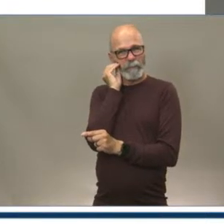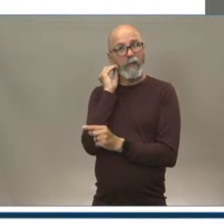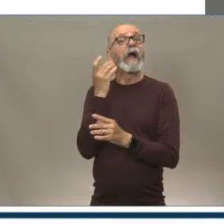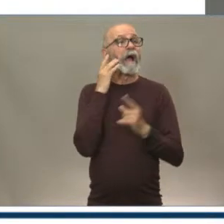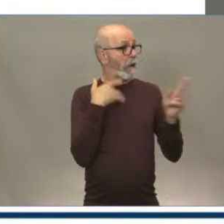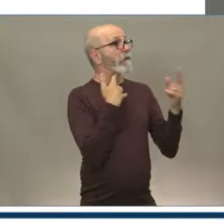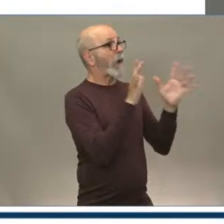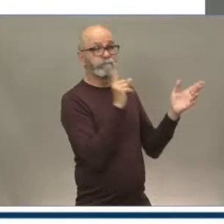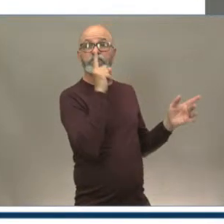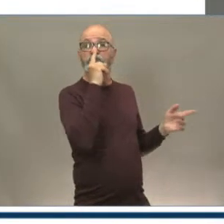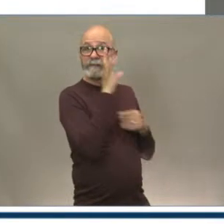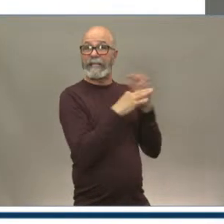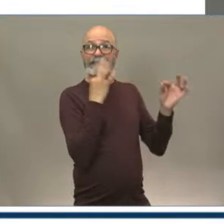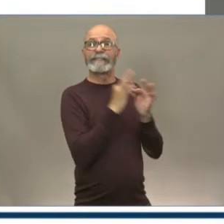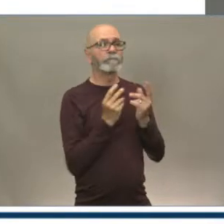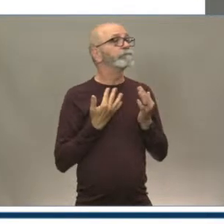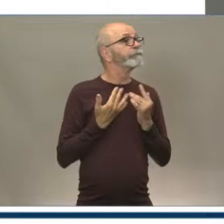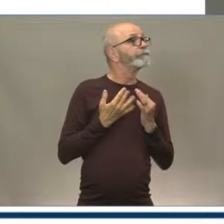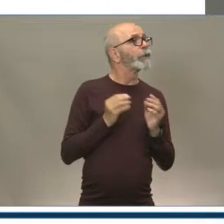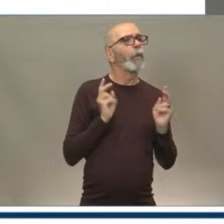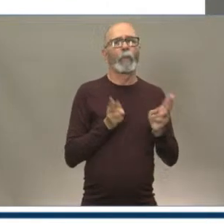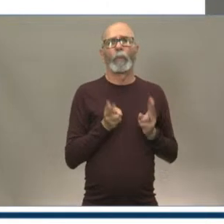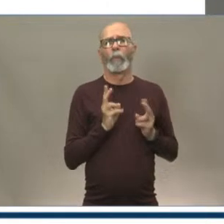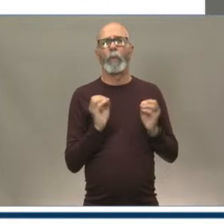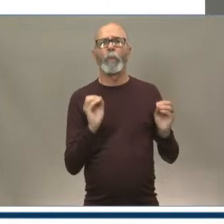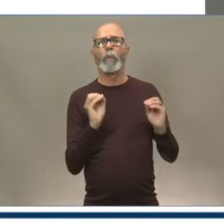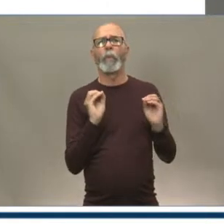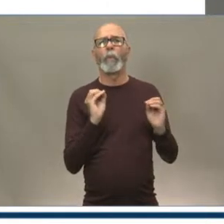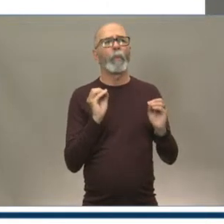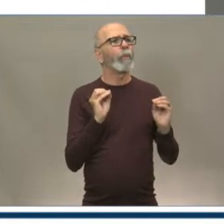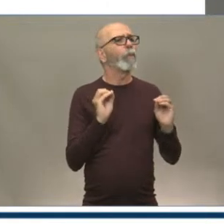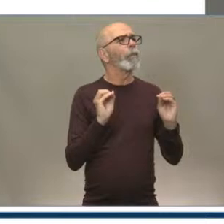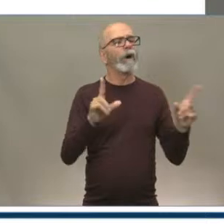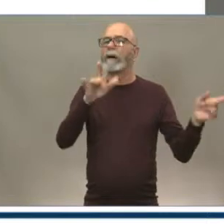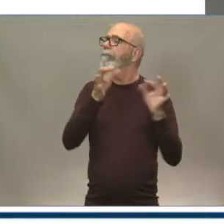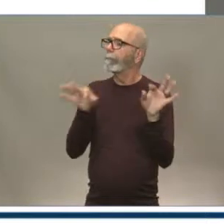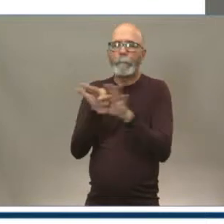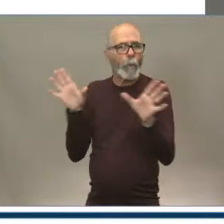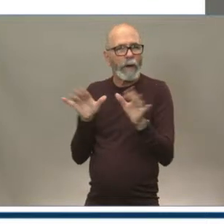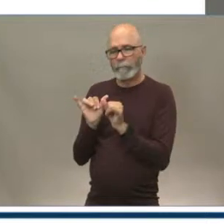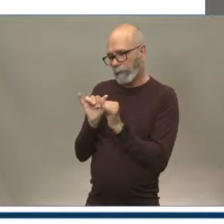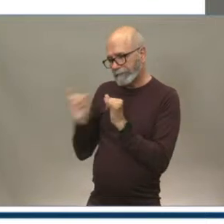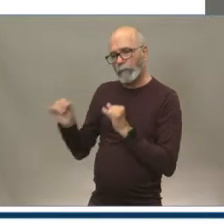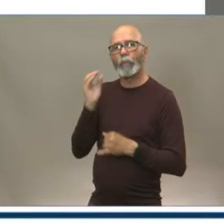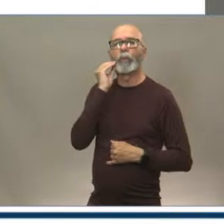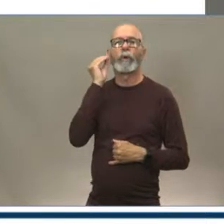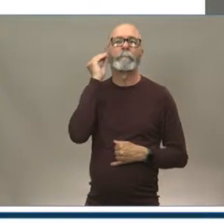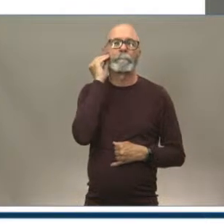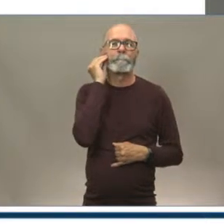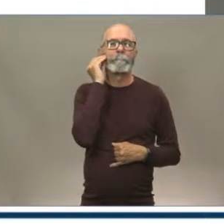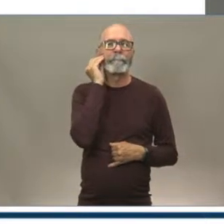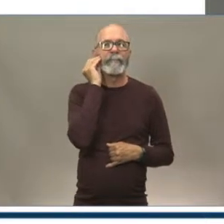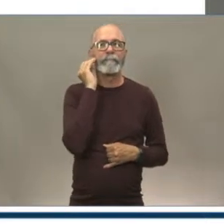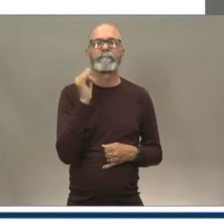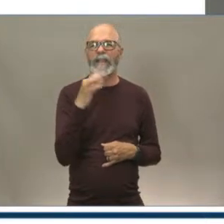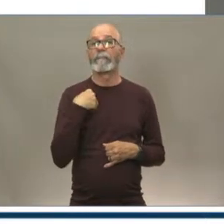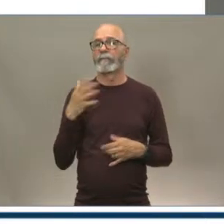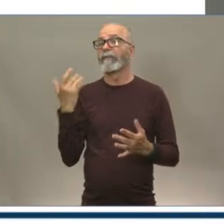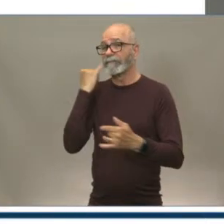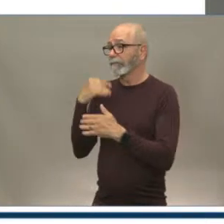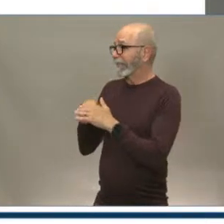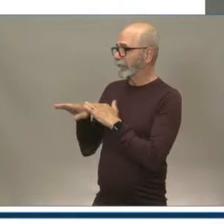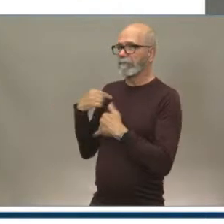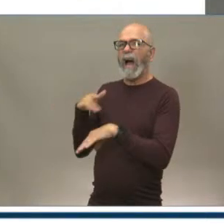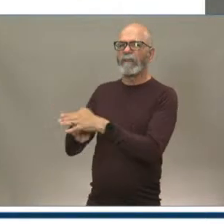stay home until you get one. If you know you're a close contact or have been in one of the places